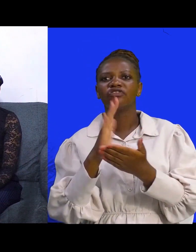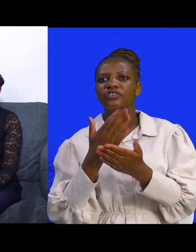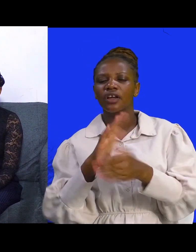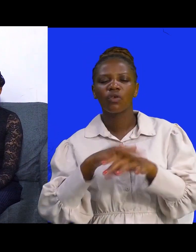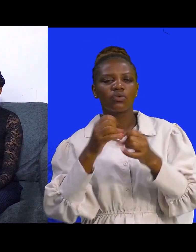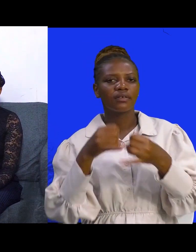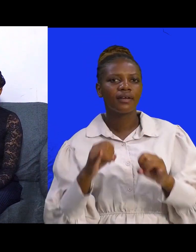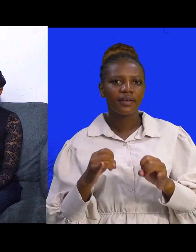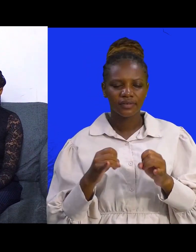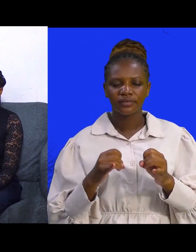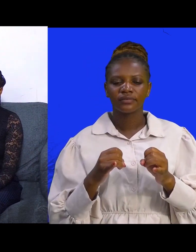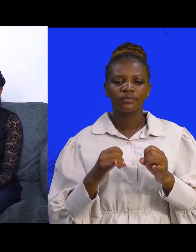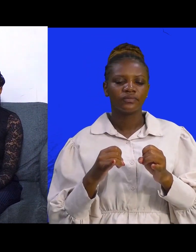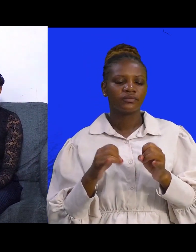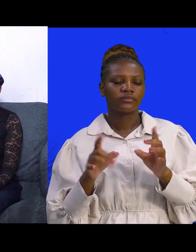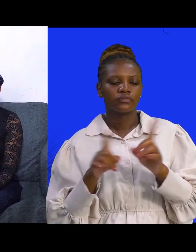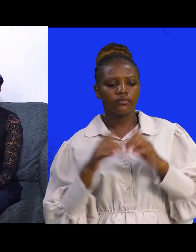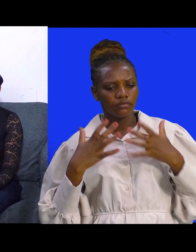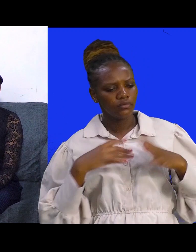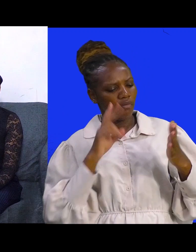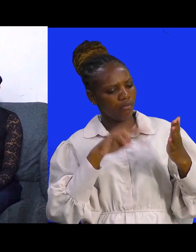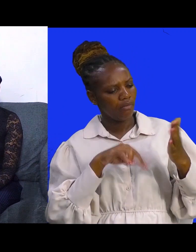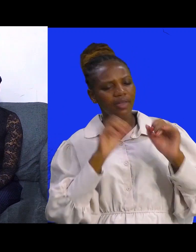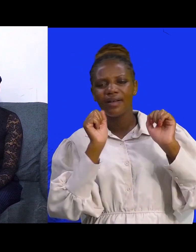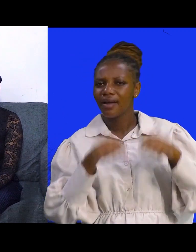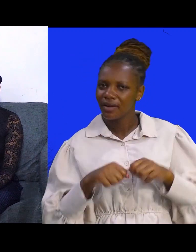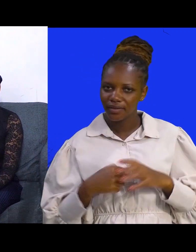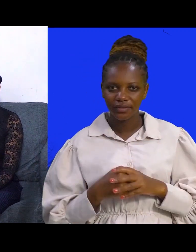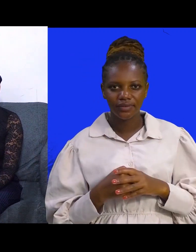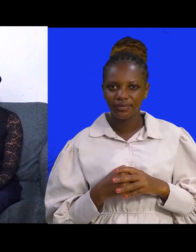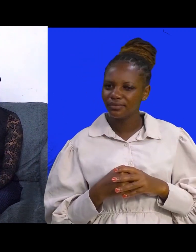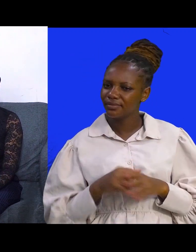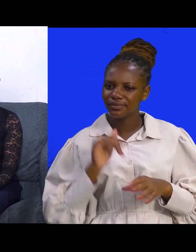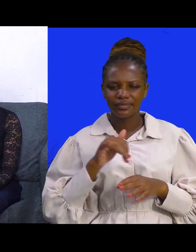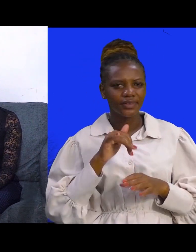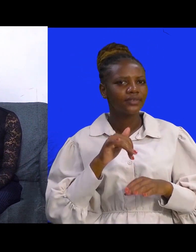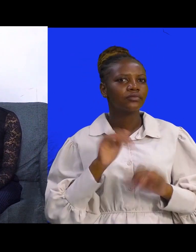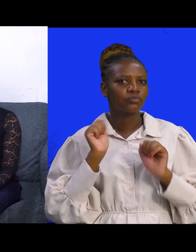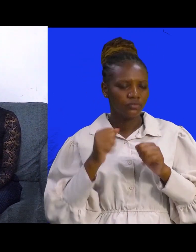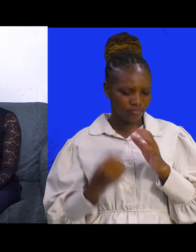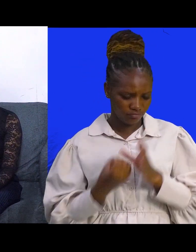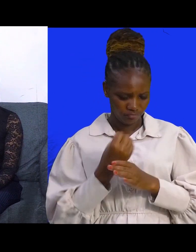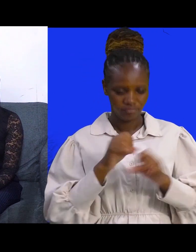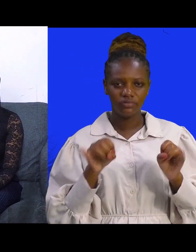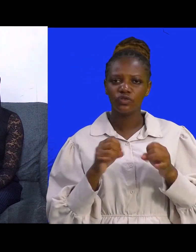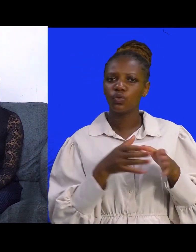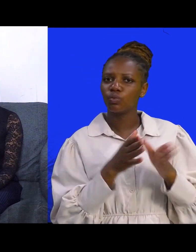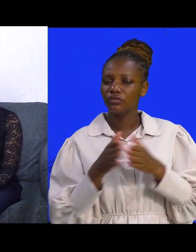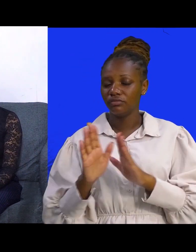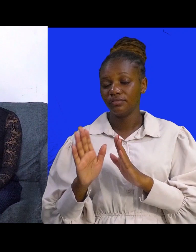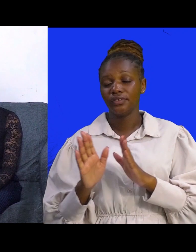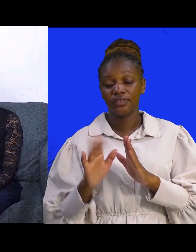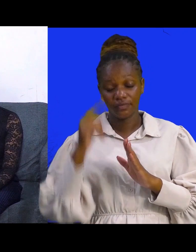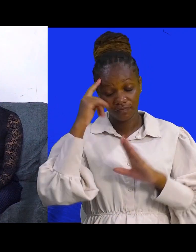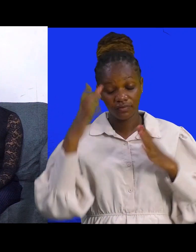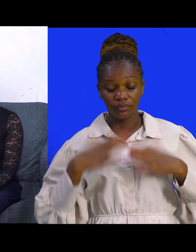can be shared across, but can be consumed by a lot of people that are deaf, it can really create a